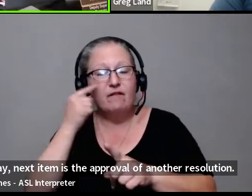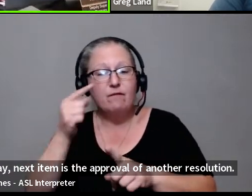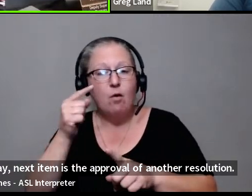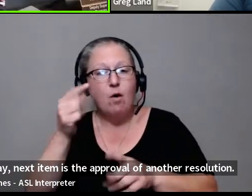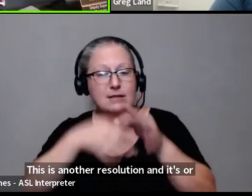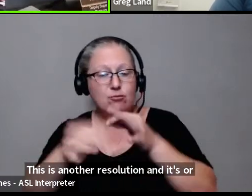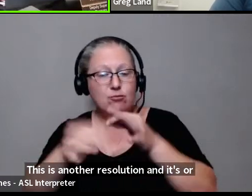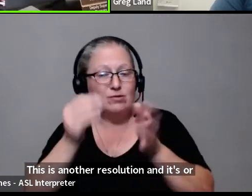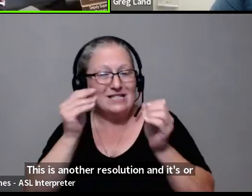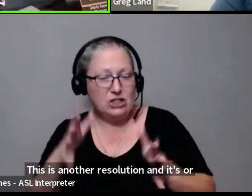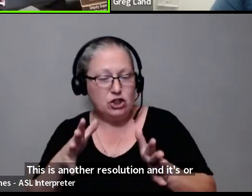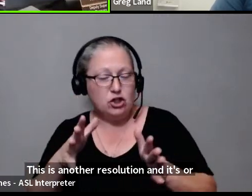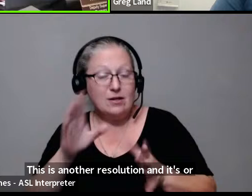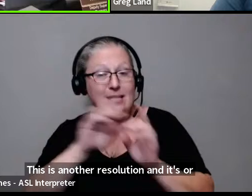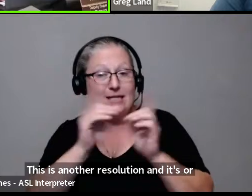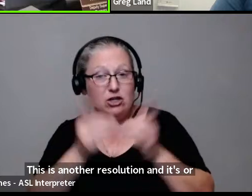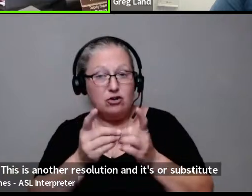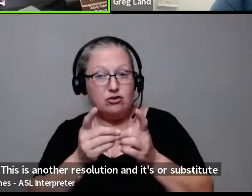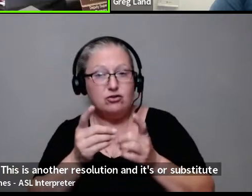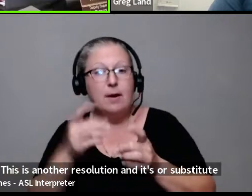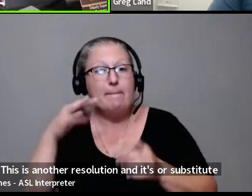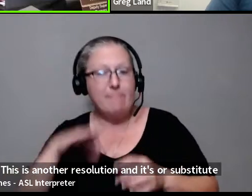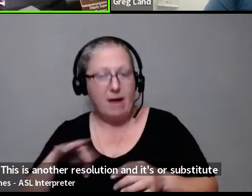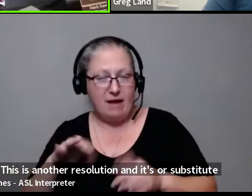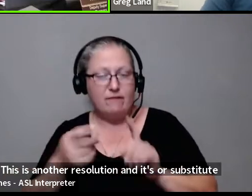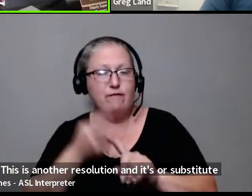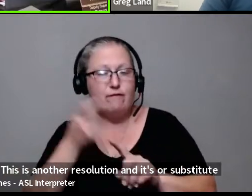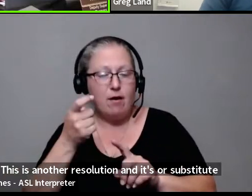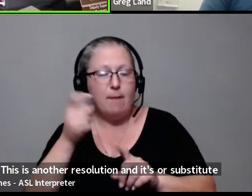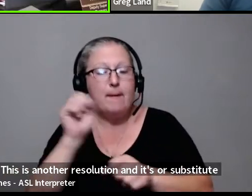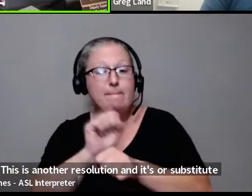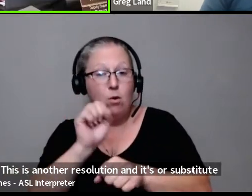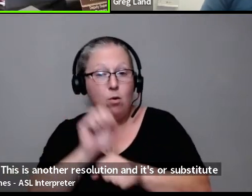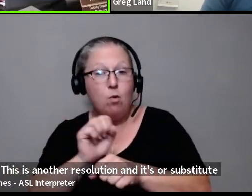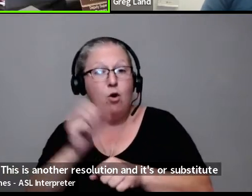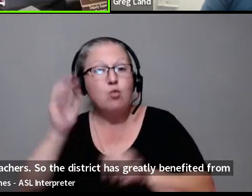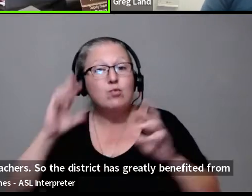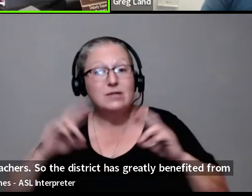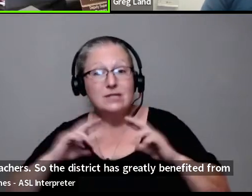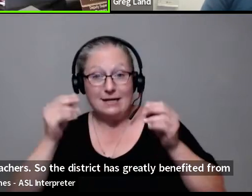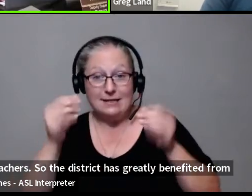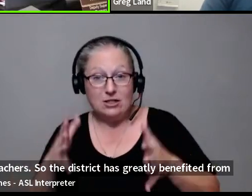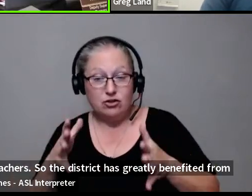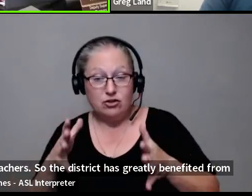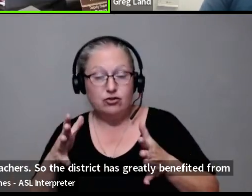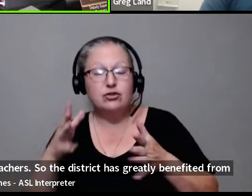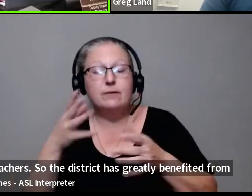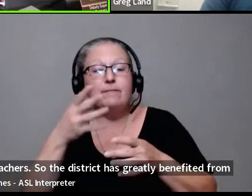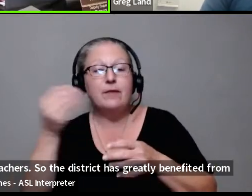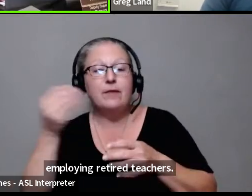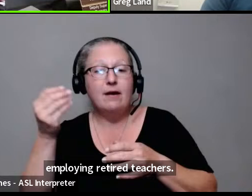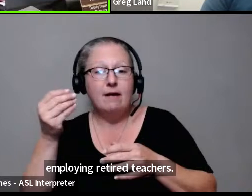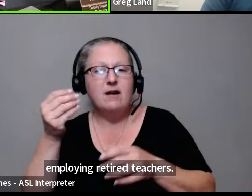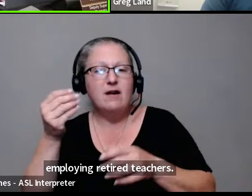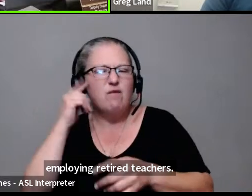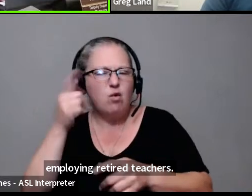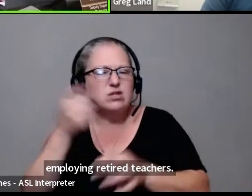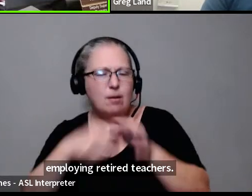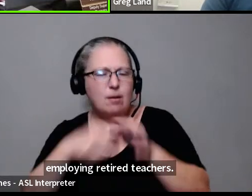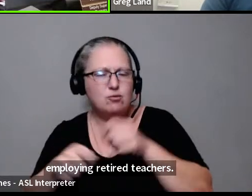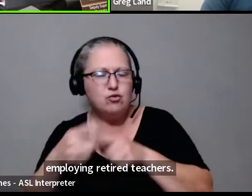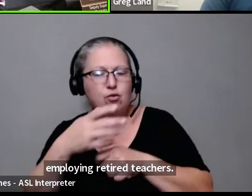substitute teachers. So the district has greatly benefited from employing retired teachers as